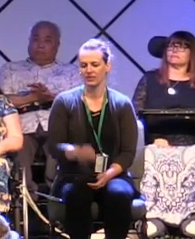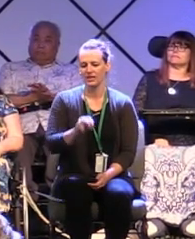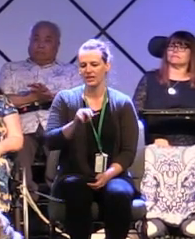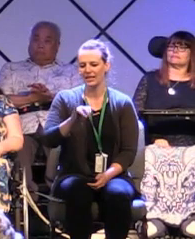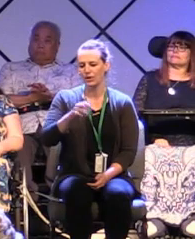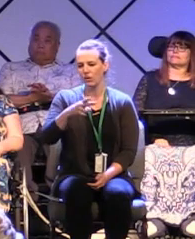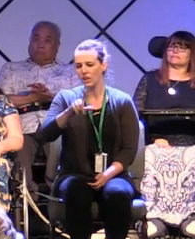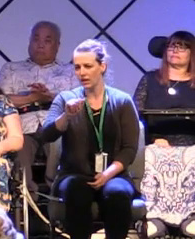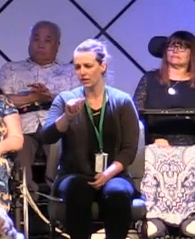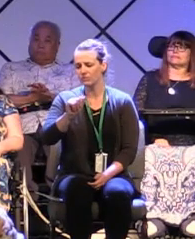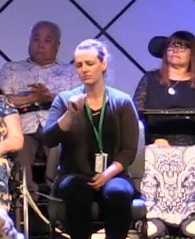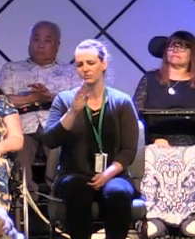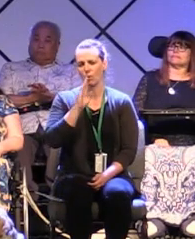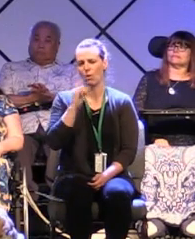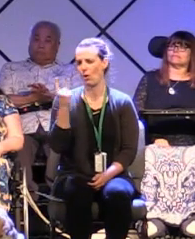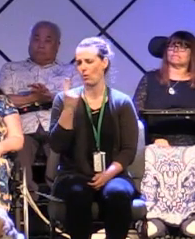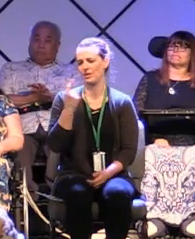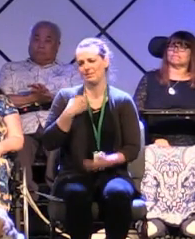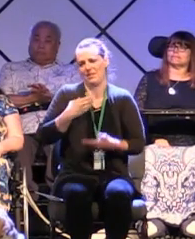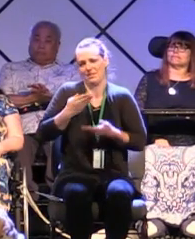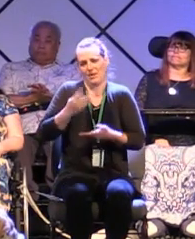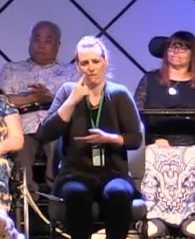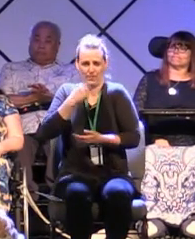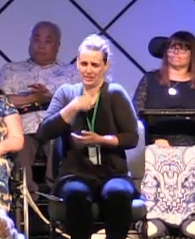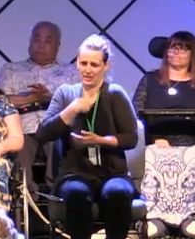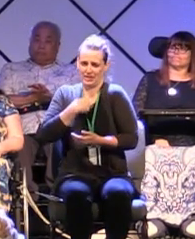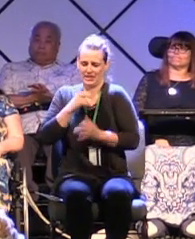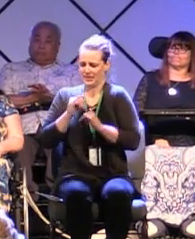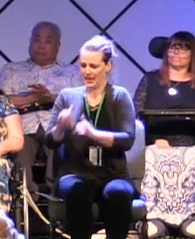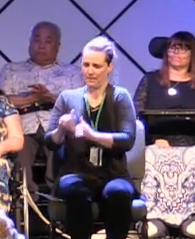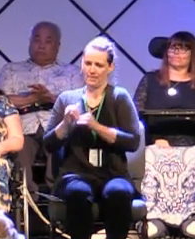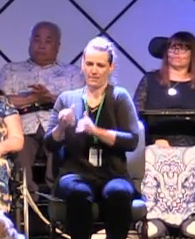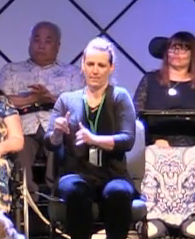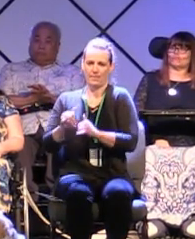Nicola will always be there for me, just like I'll always be there for her.